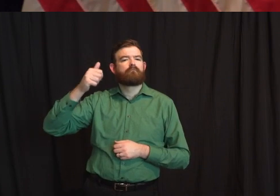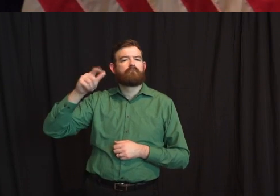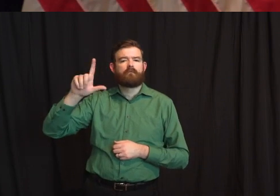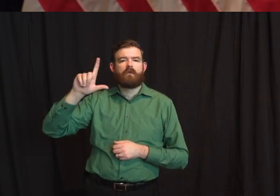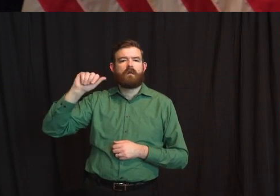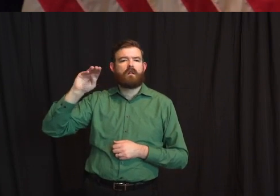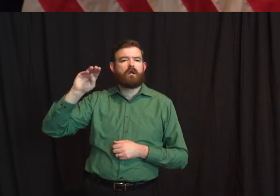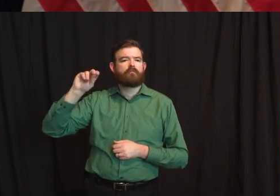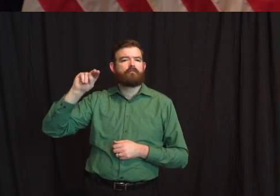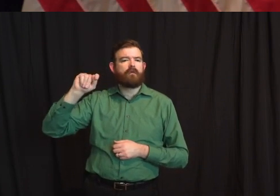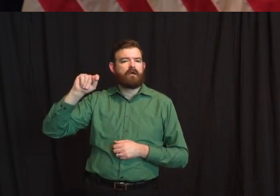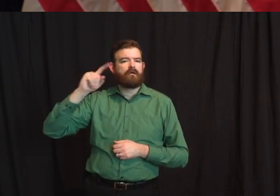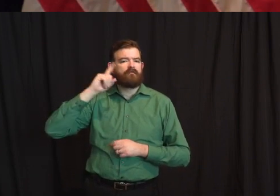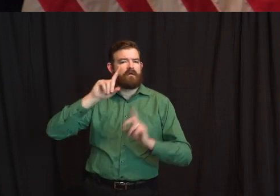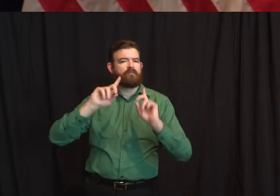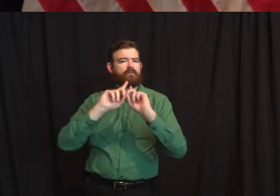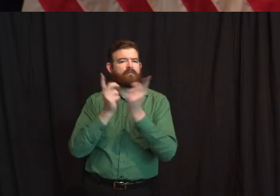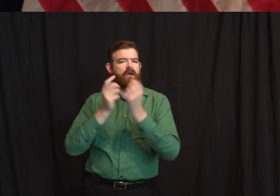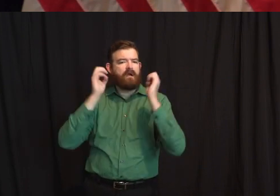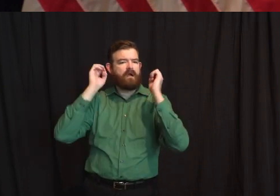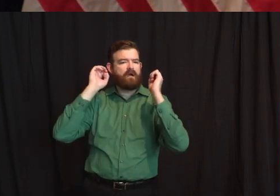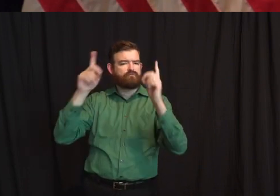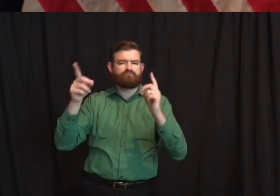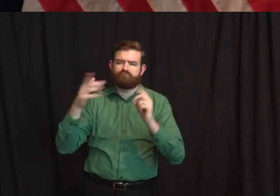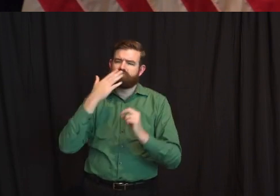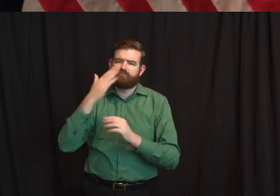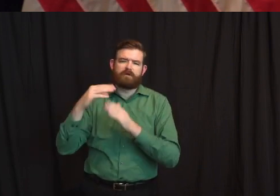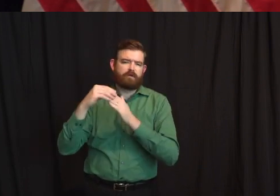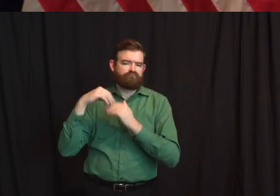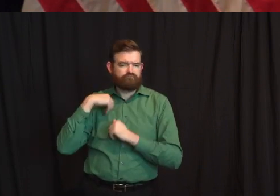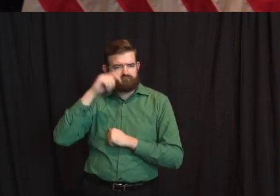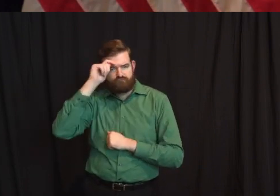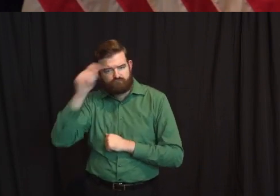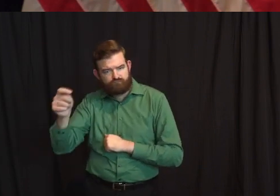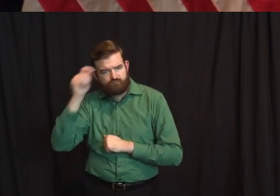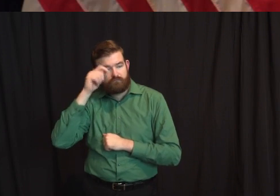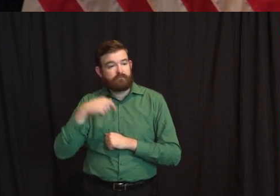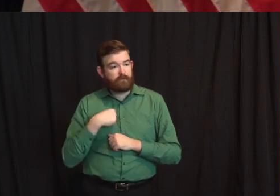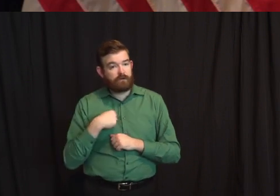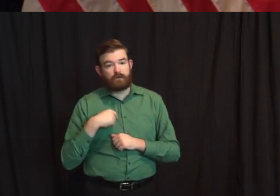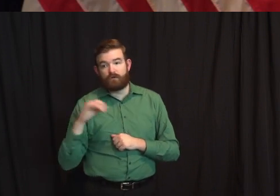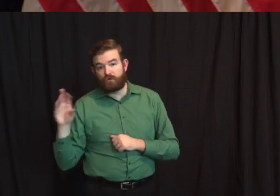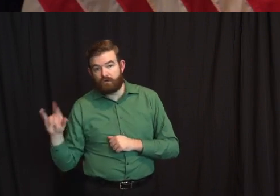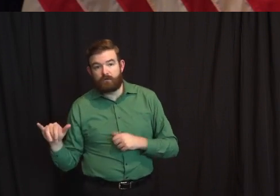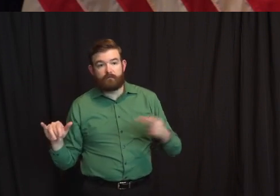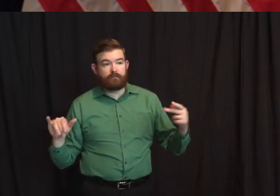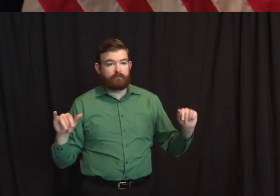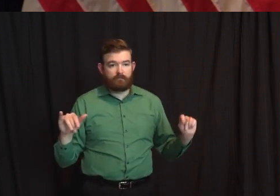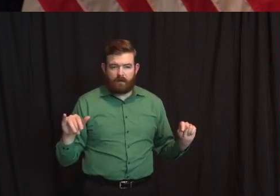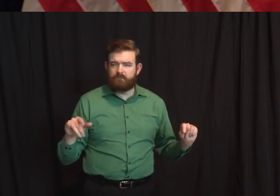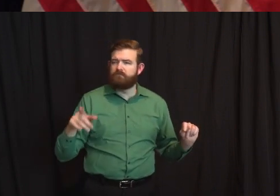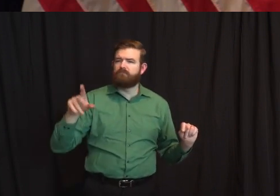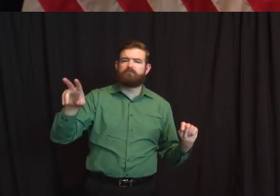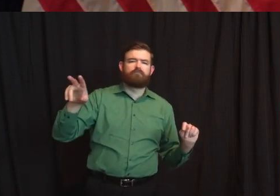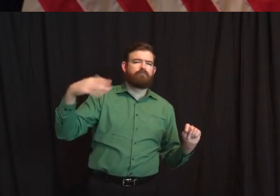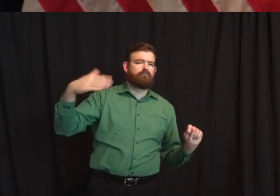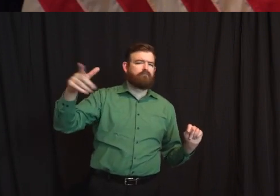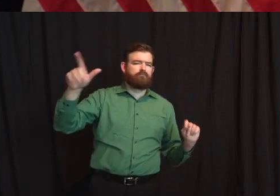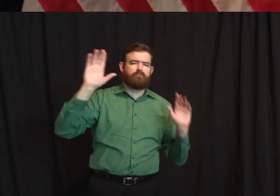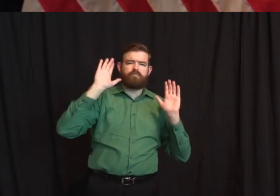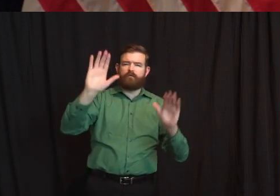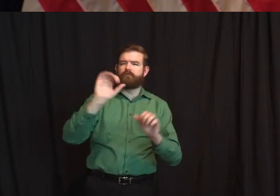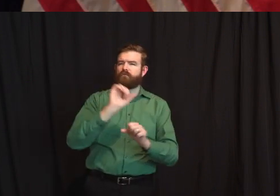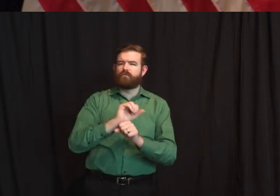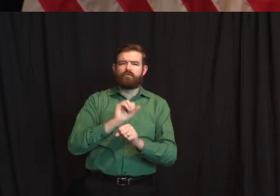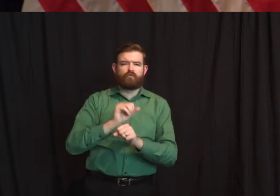I know I speak for Pat and Judy as fellow members of the Cabinet. We're going to miss him enormously. He's done great work, including in this very